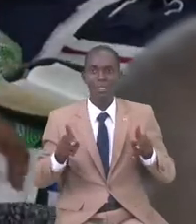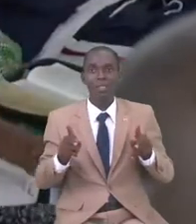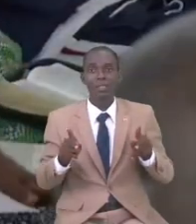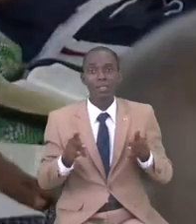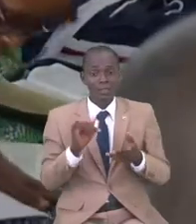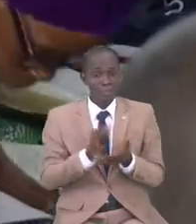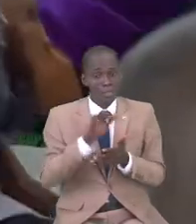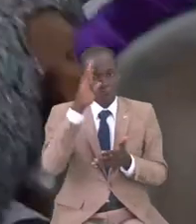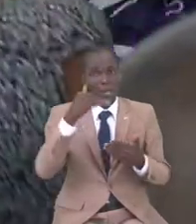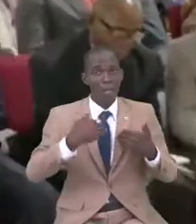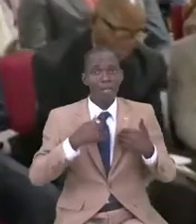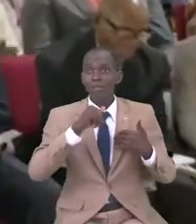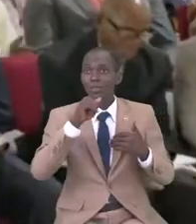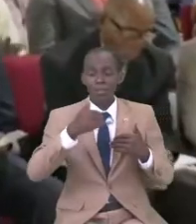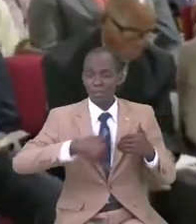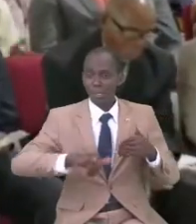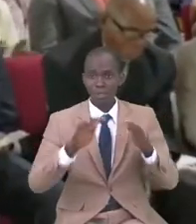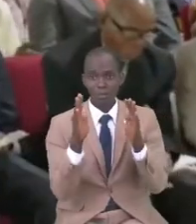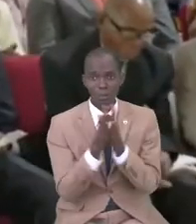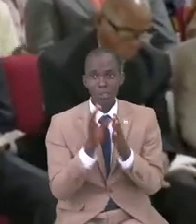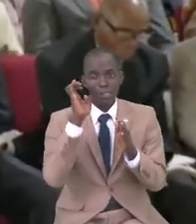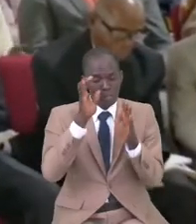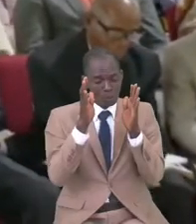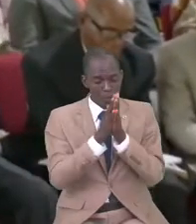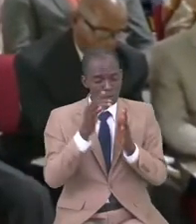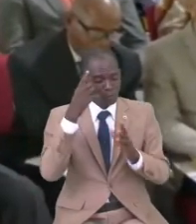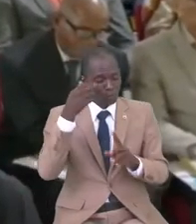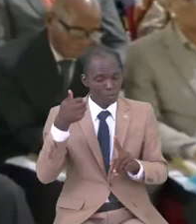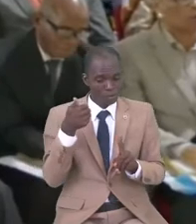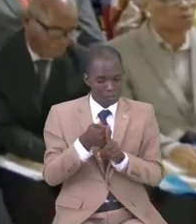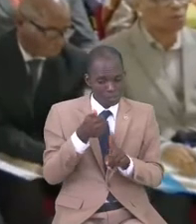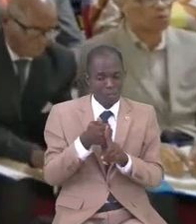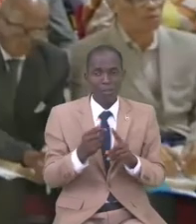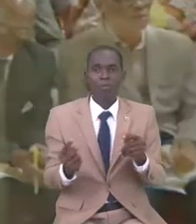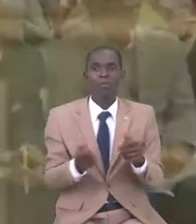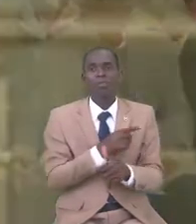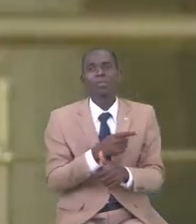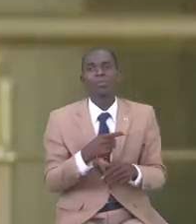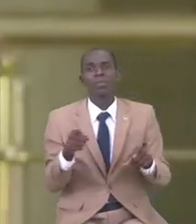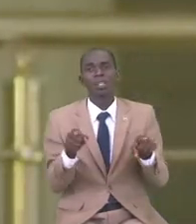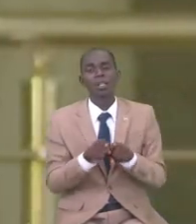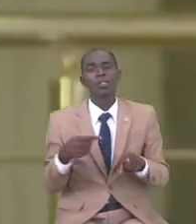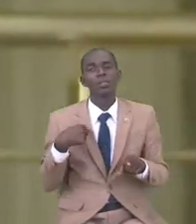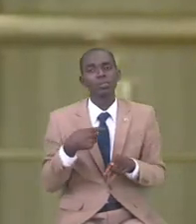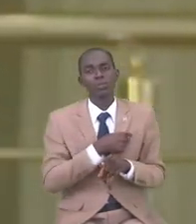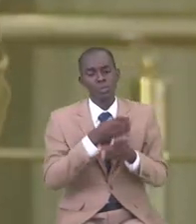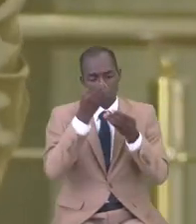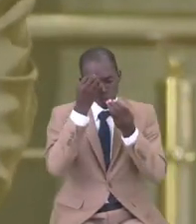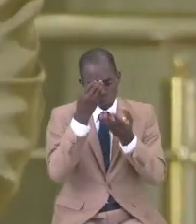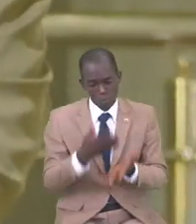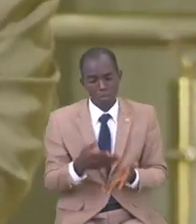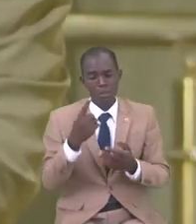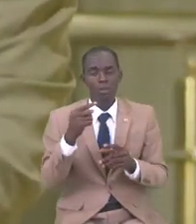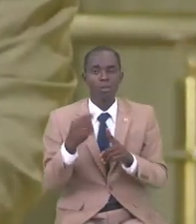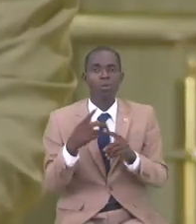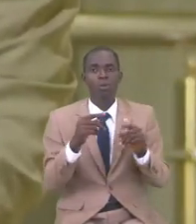even prayed for the man. He prayed for himself. As we obey the word of the